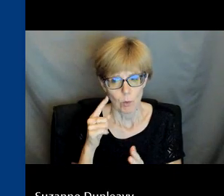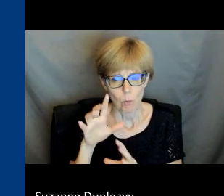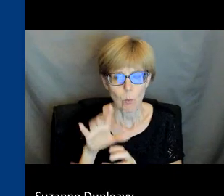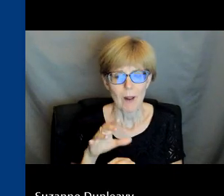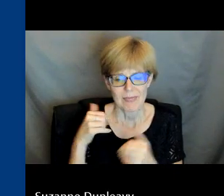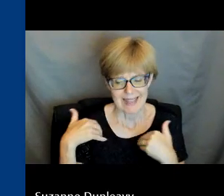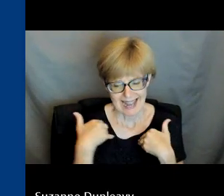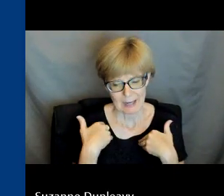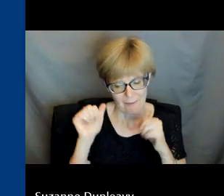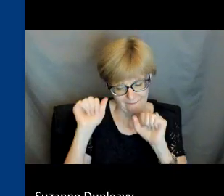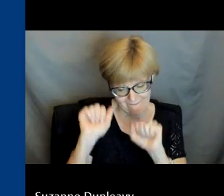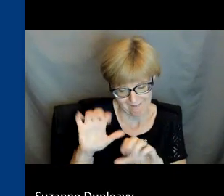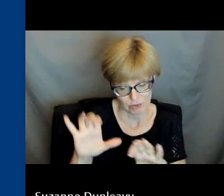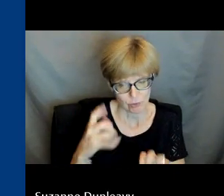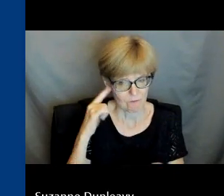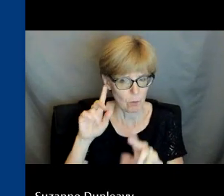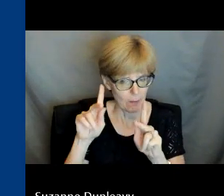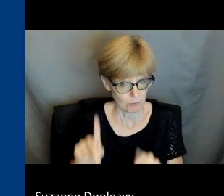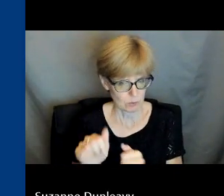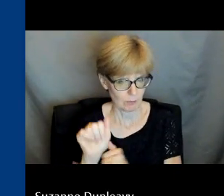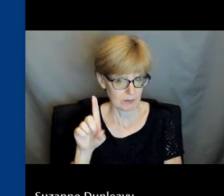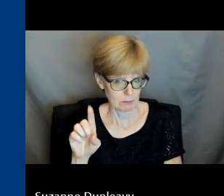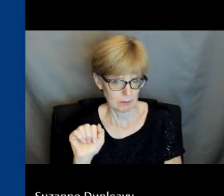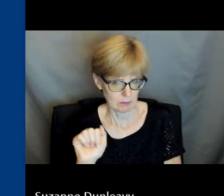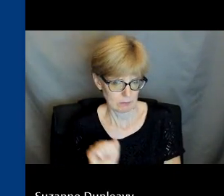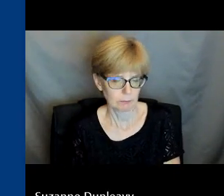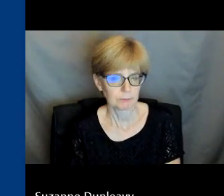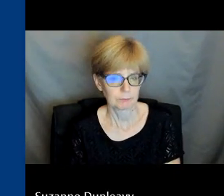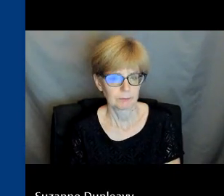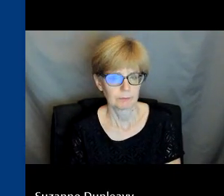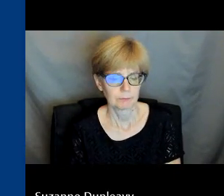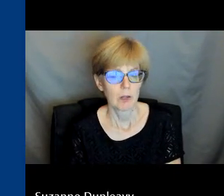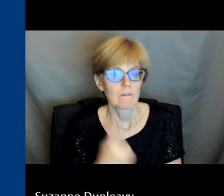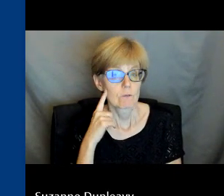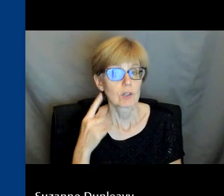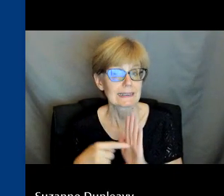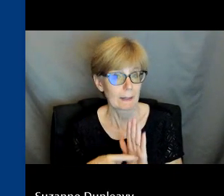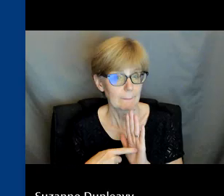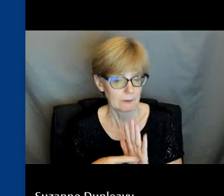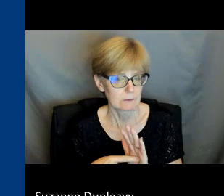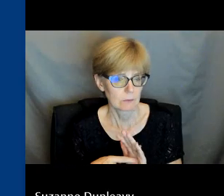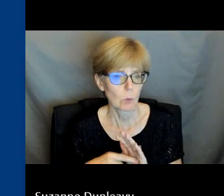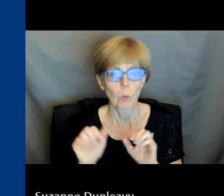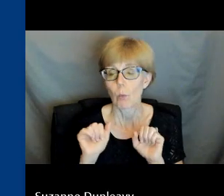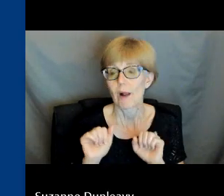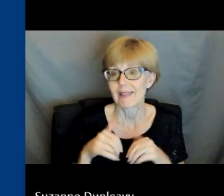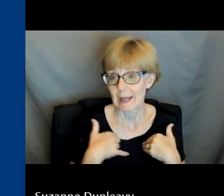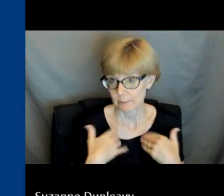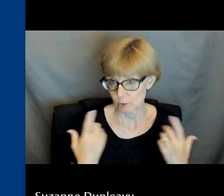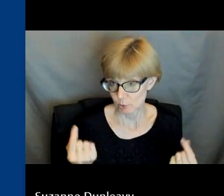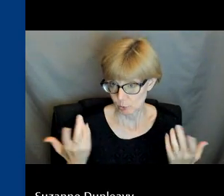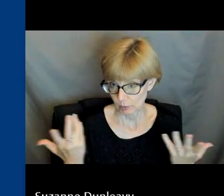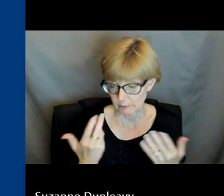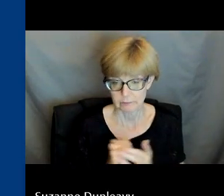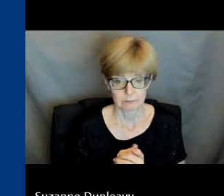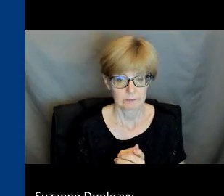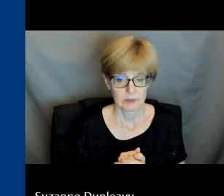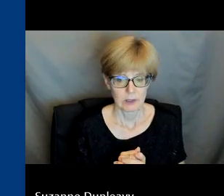do for the individual with a disability. So examples of what these animals can do include